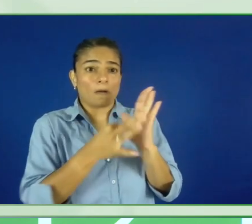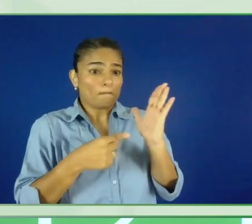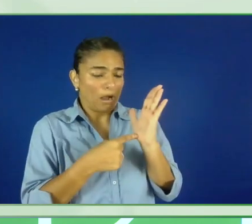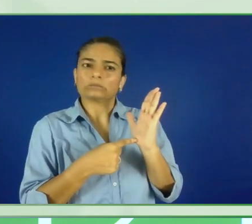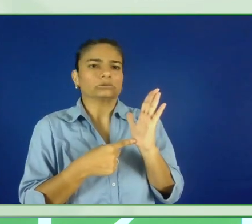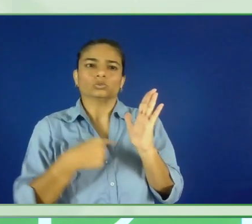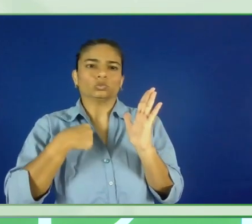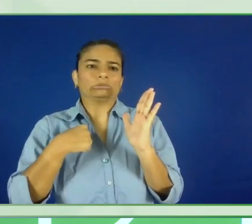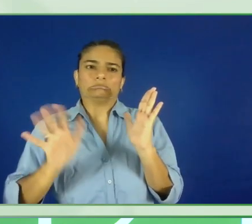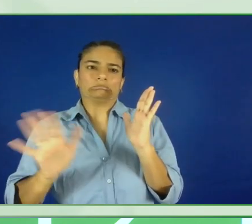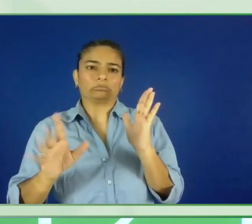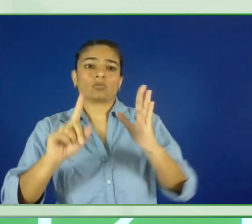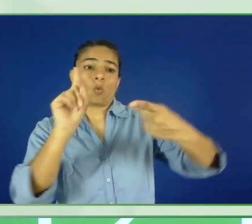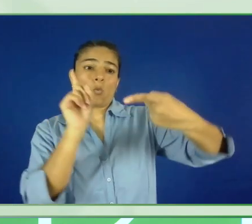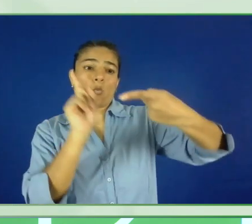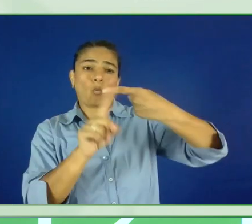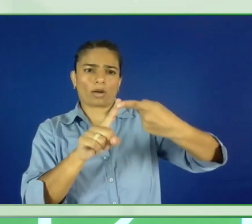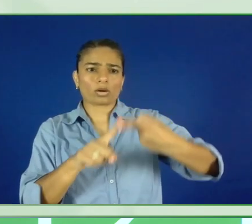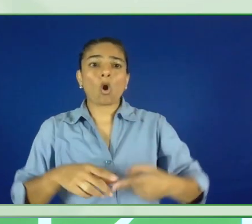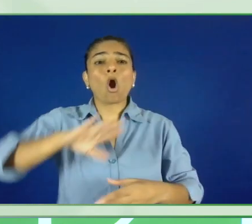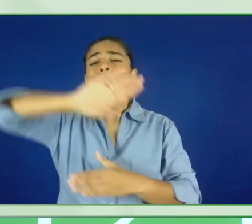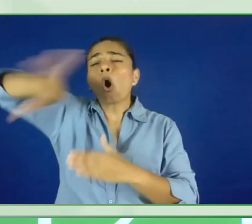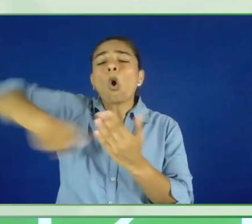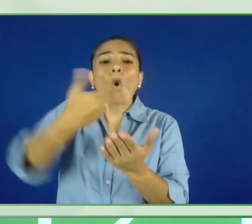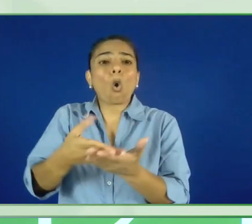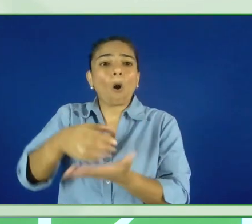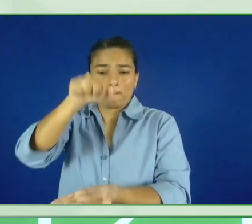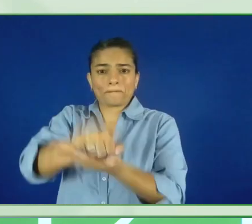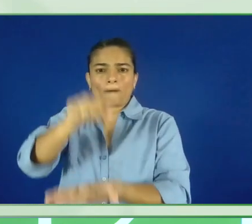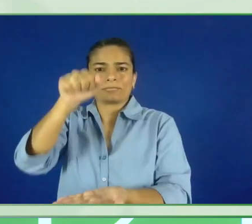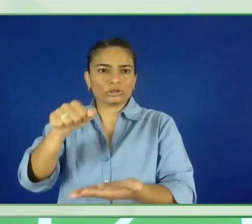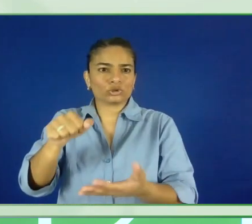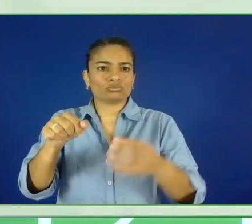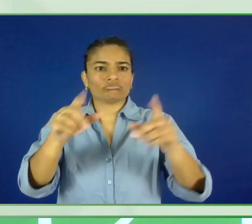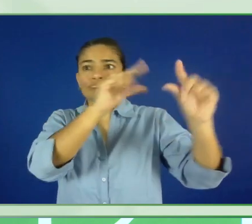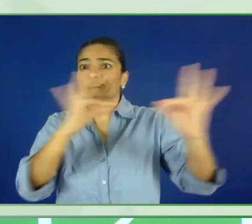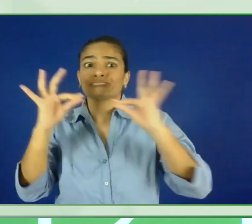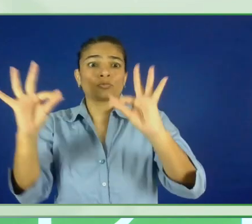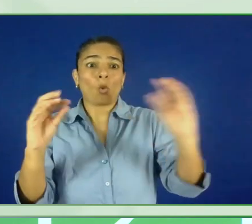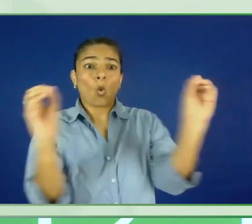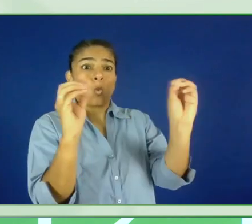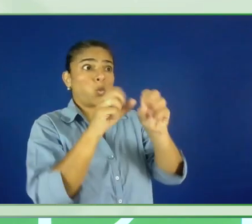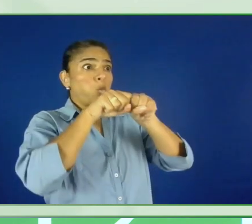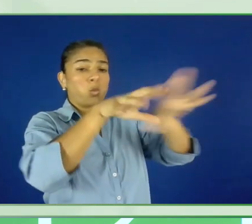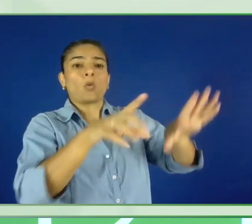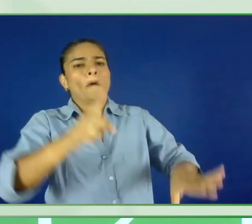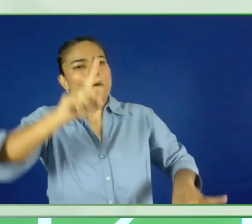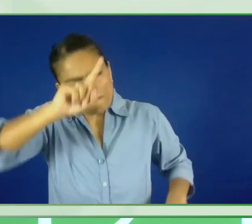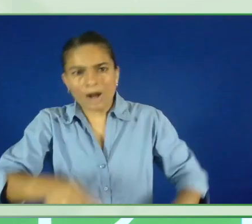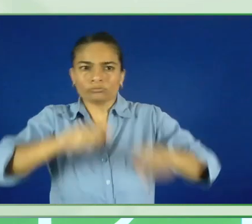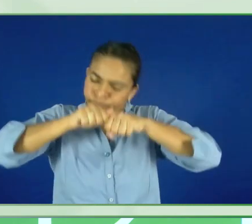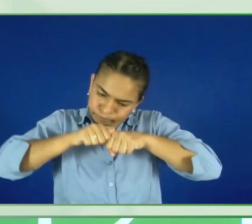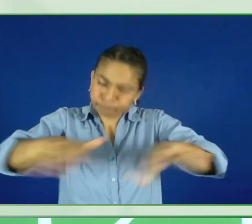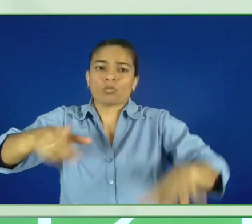It has to be for everybody. It has to cater to the grassroots, the last